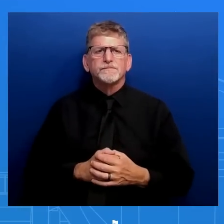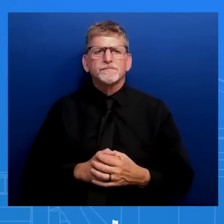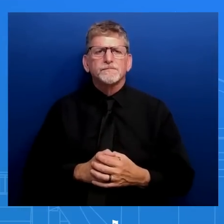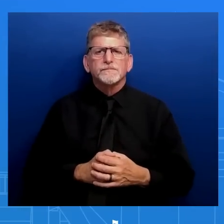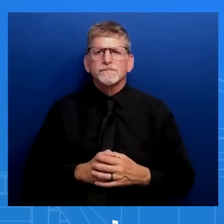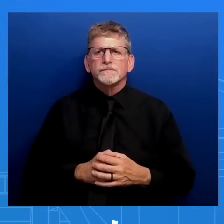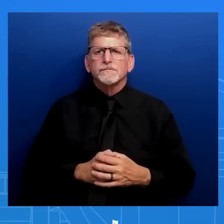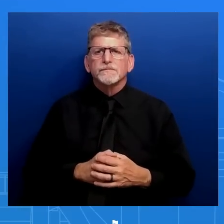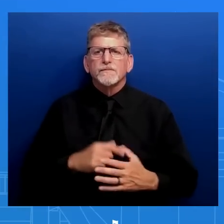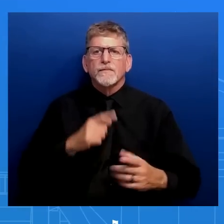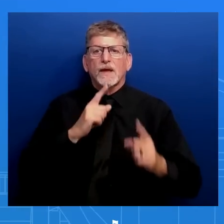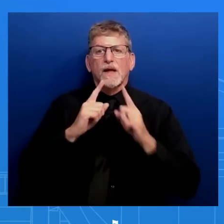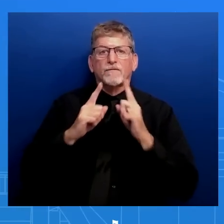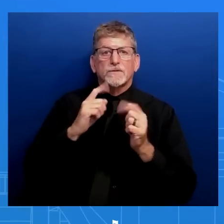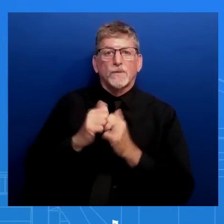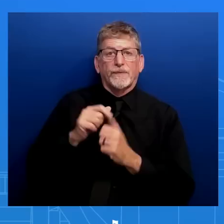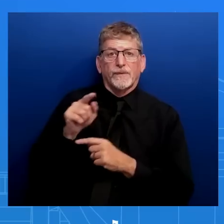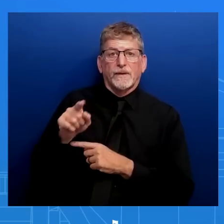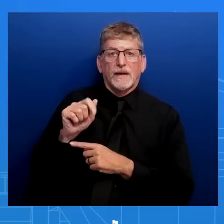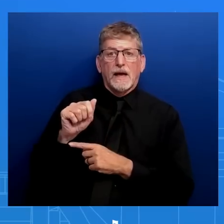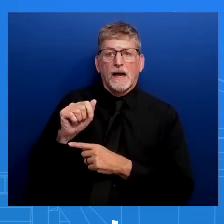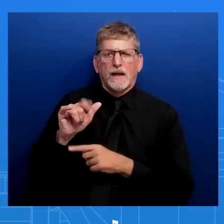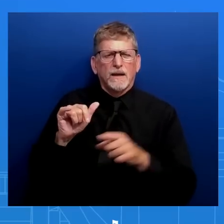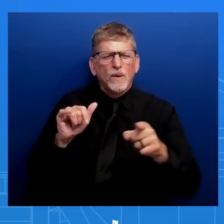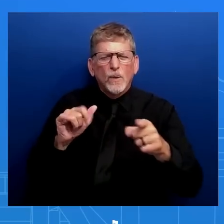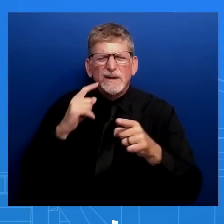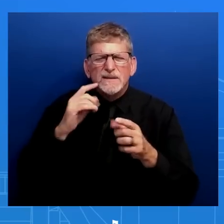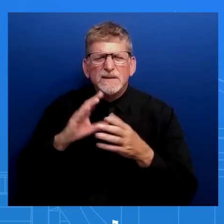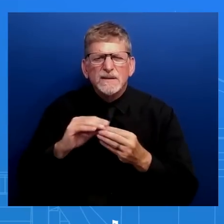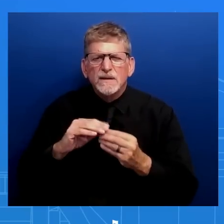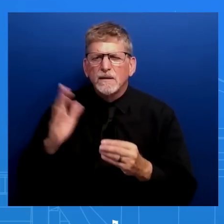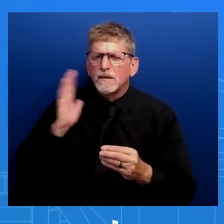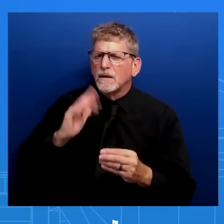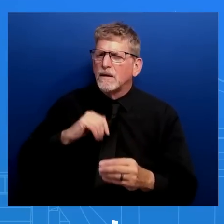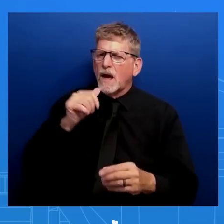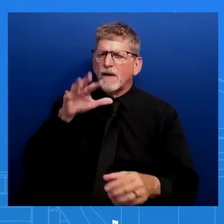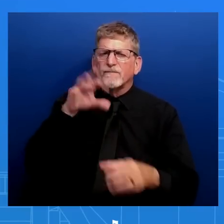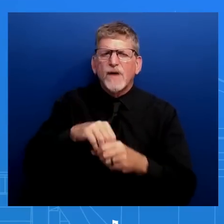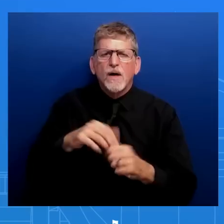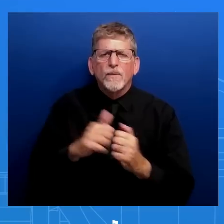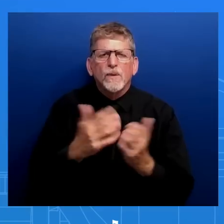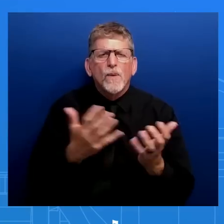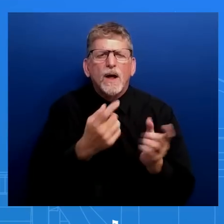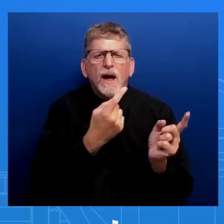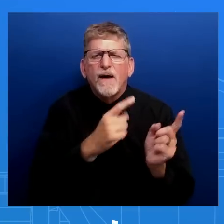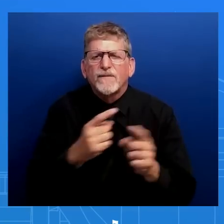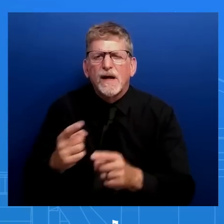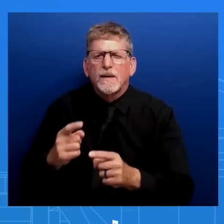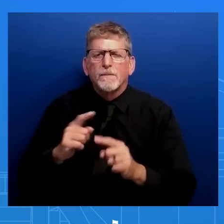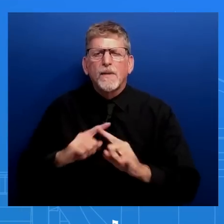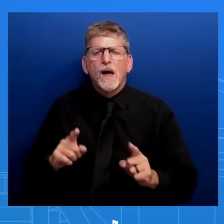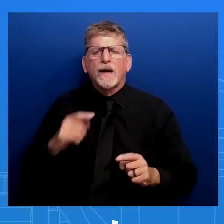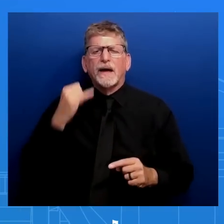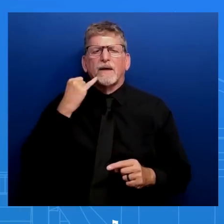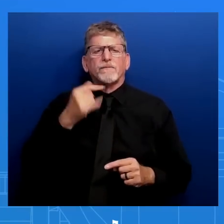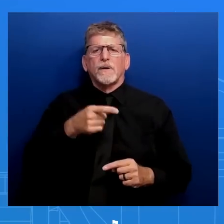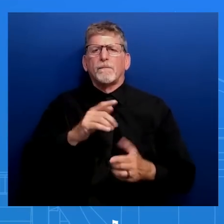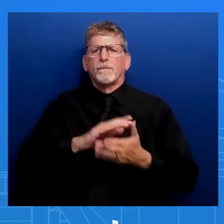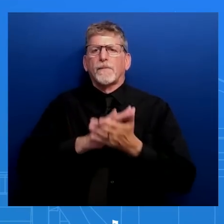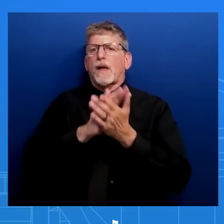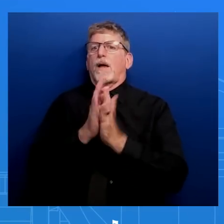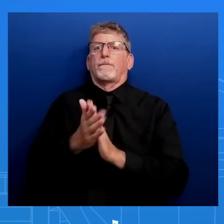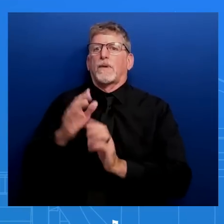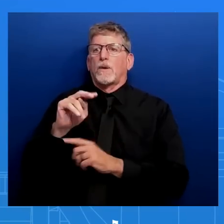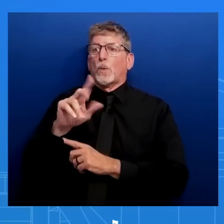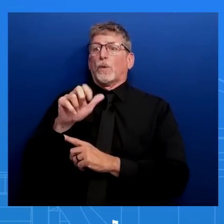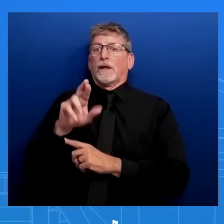to get involved in these events. We would not at any point. But if this had turned to a nuclear situation, what was the conversation with our